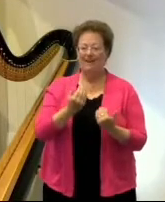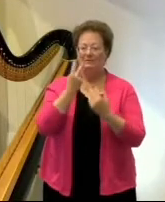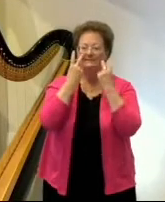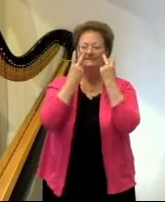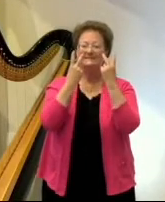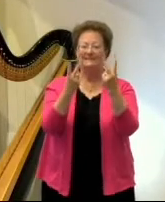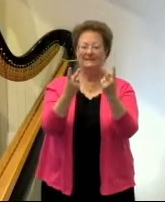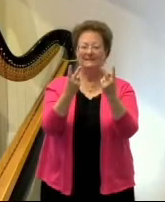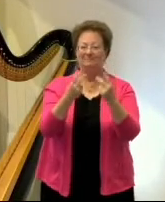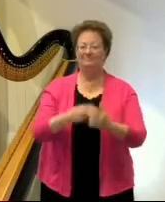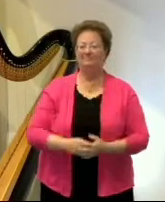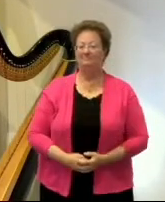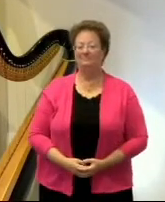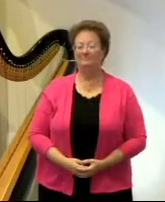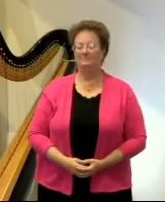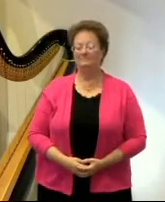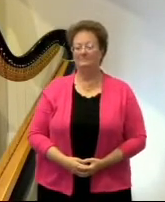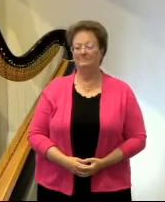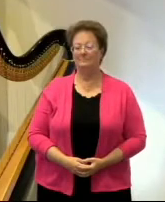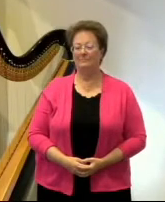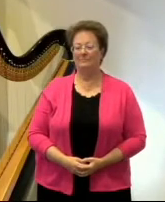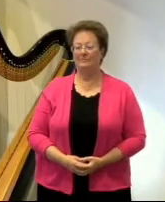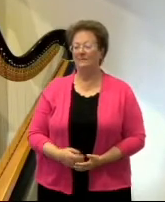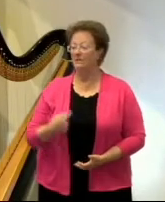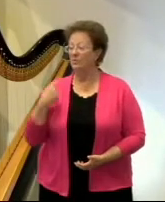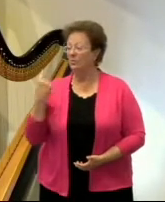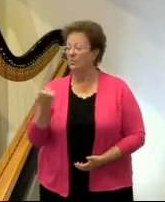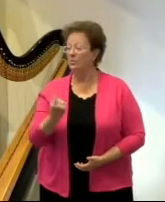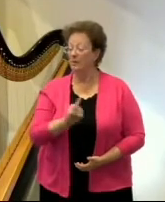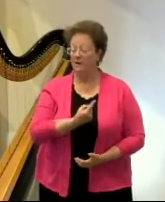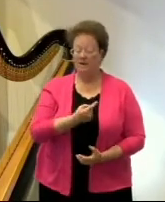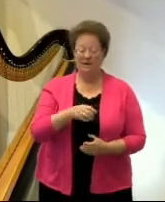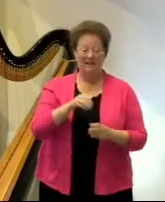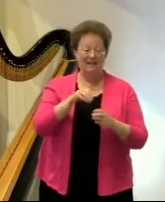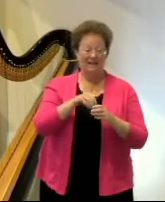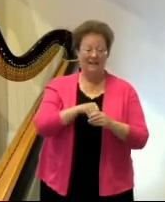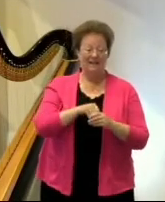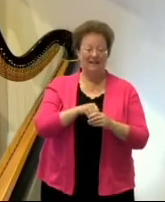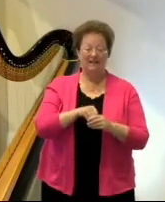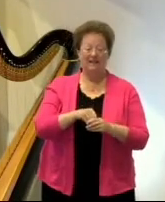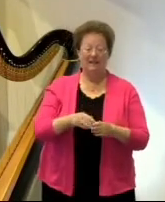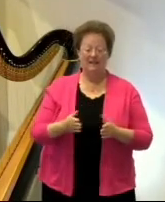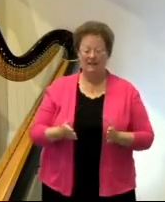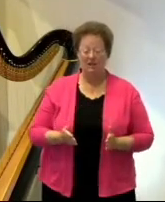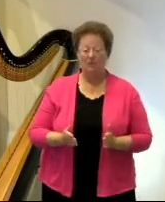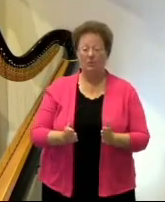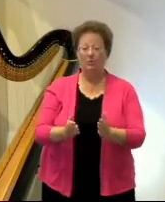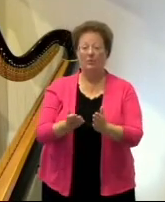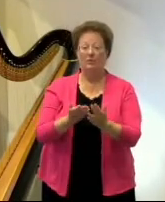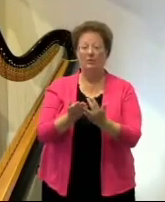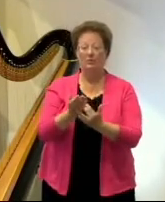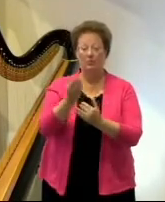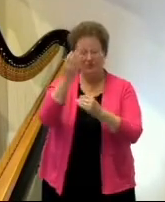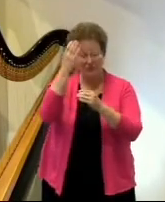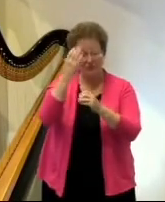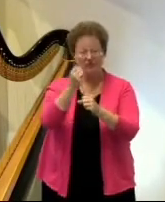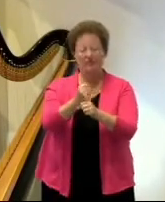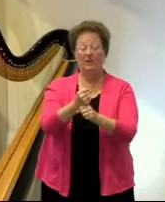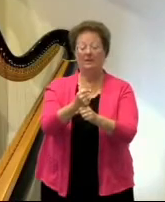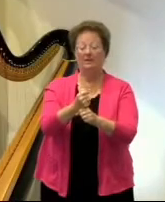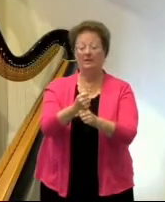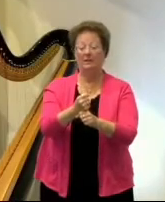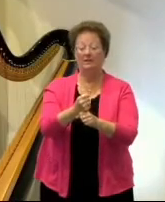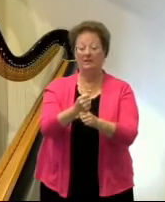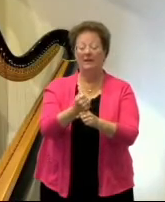see." We are in the way by faith. And now we are